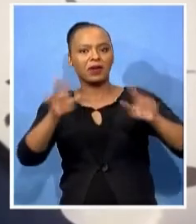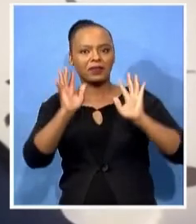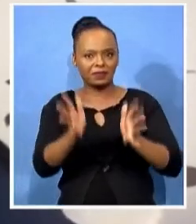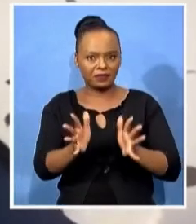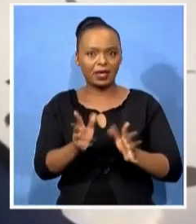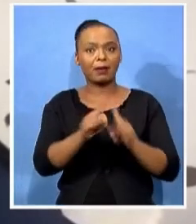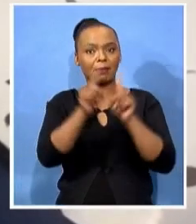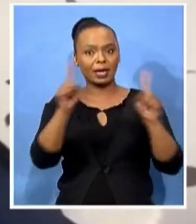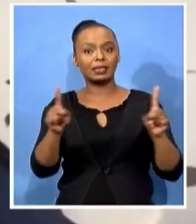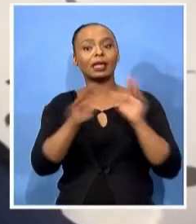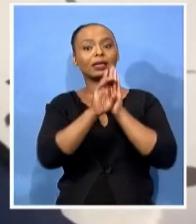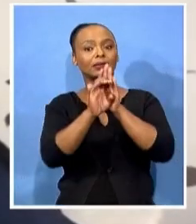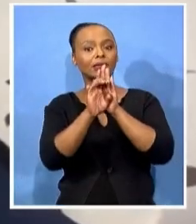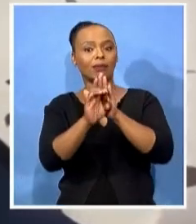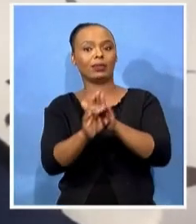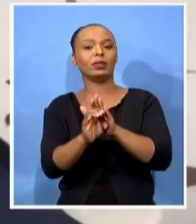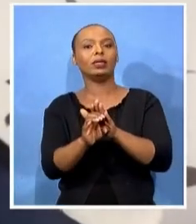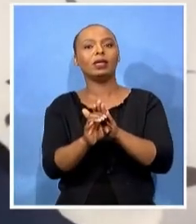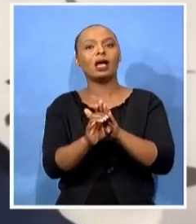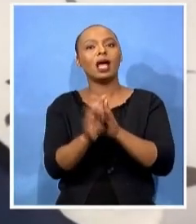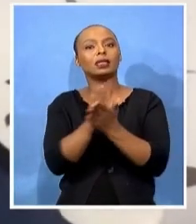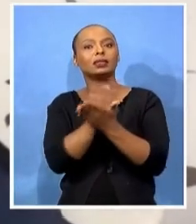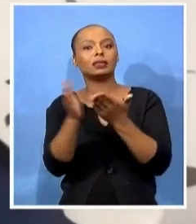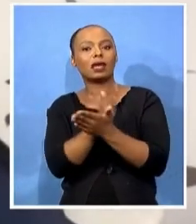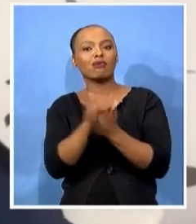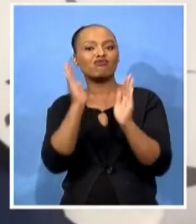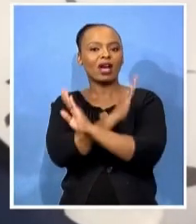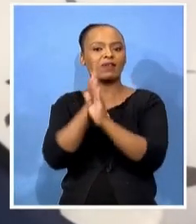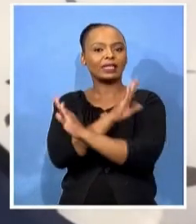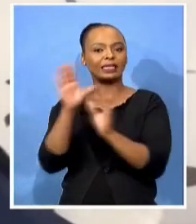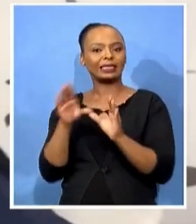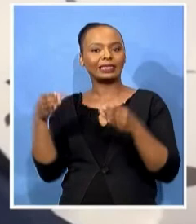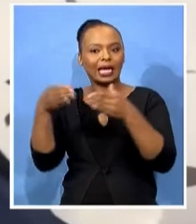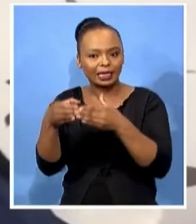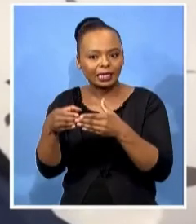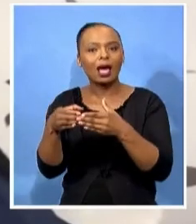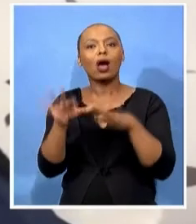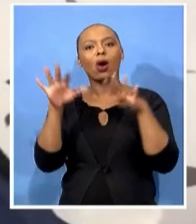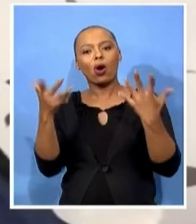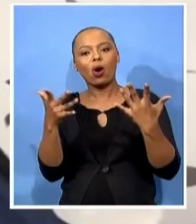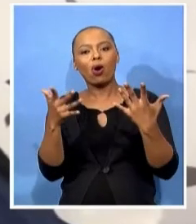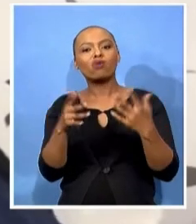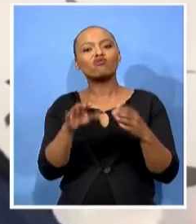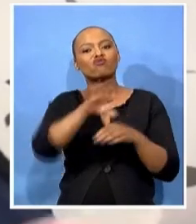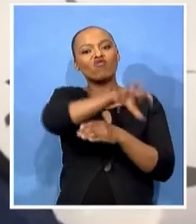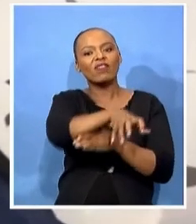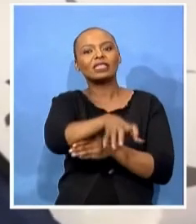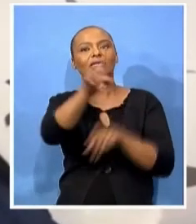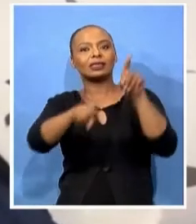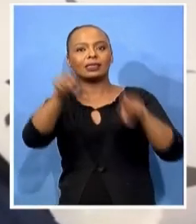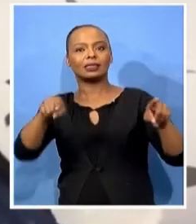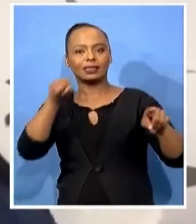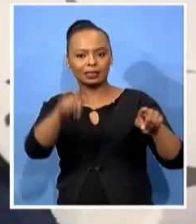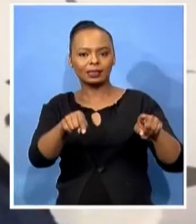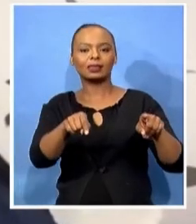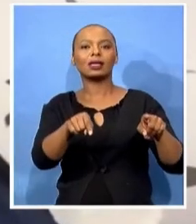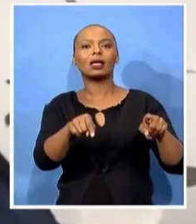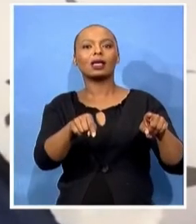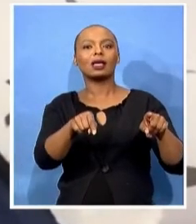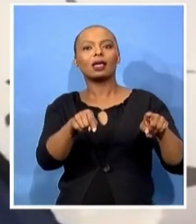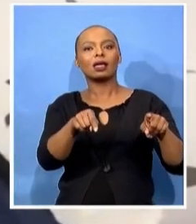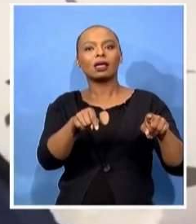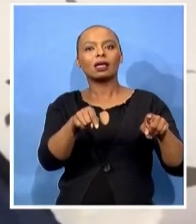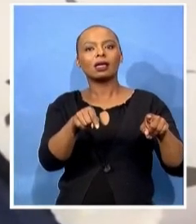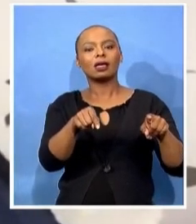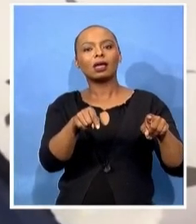sector or various provinces have decided to not only be bound